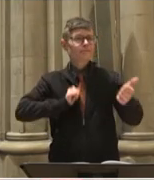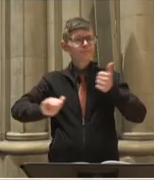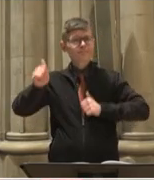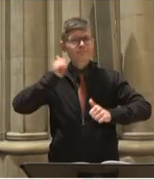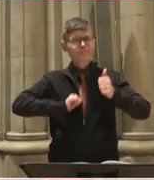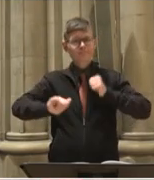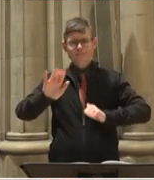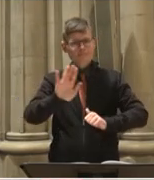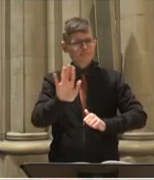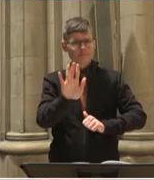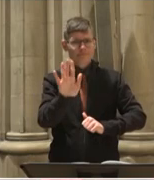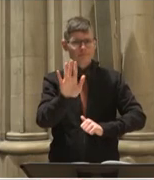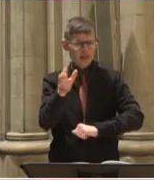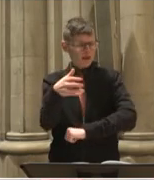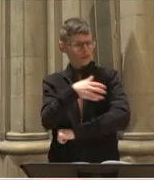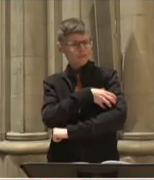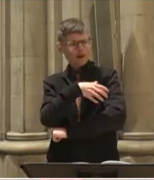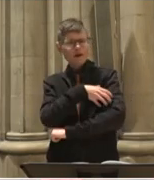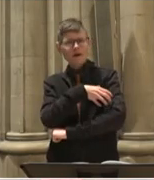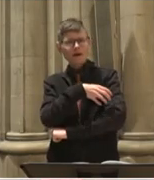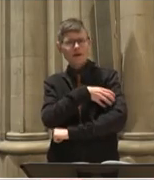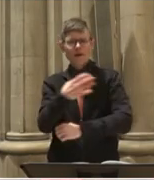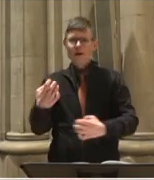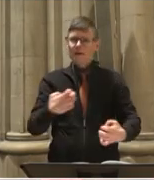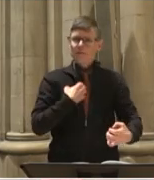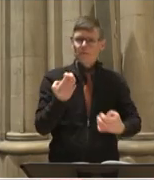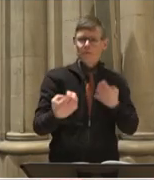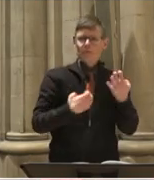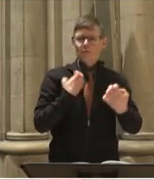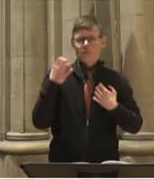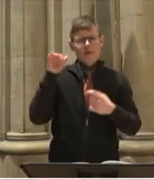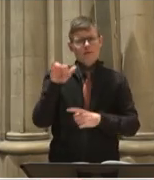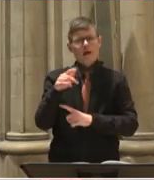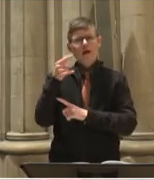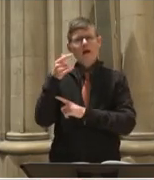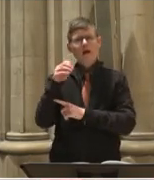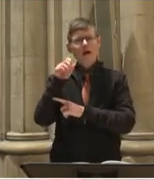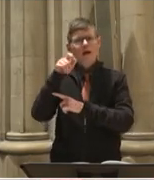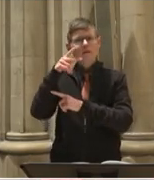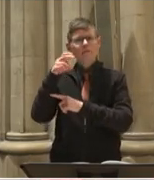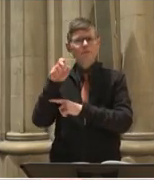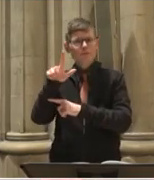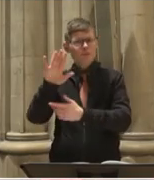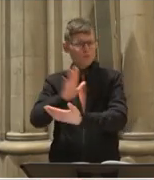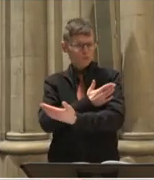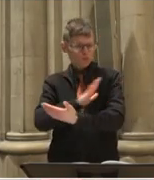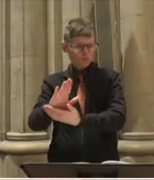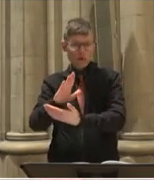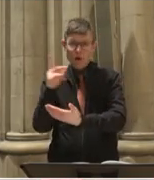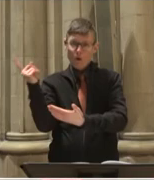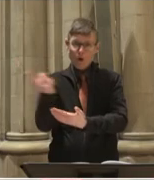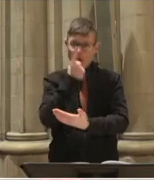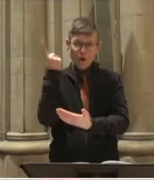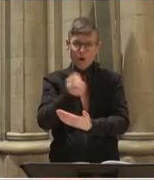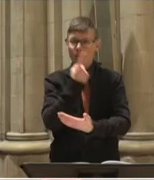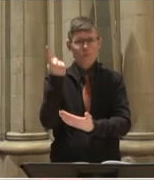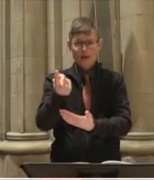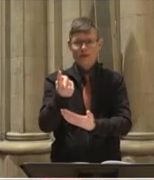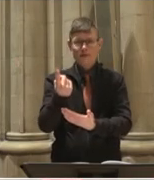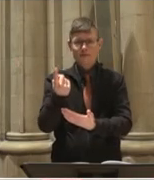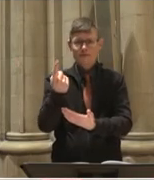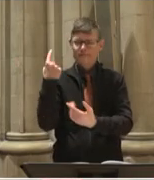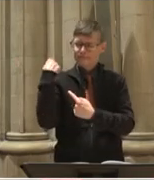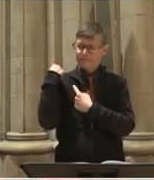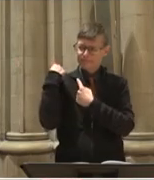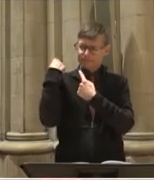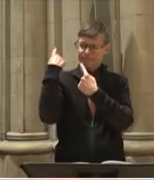The power and emotion that is gospel music is and always has been about